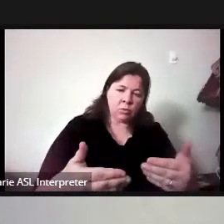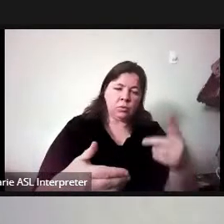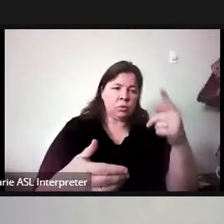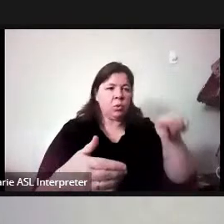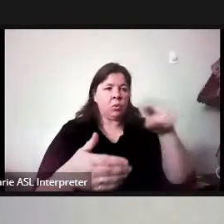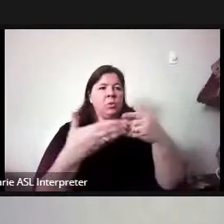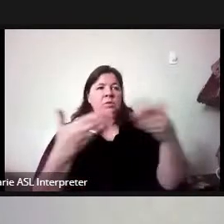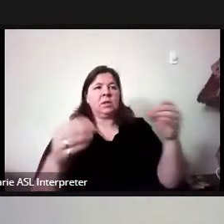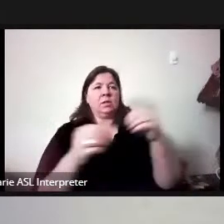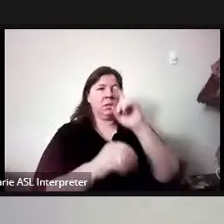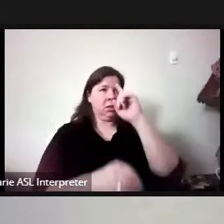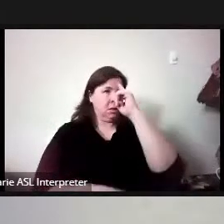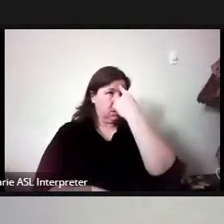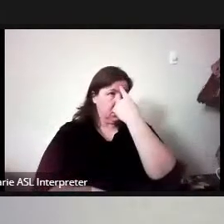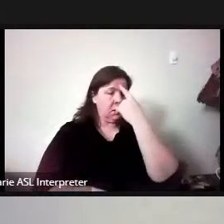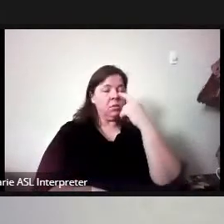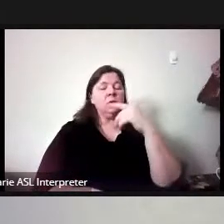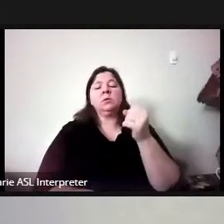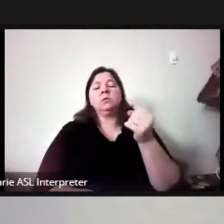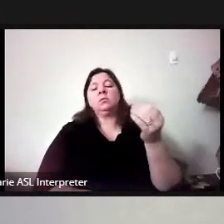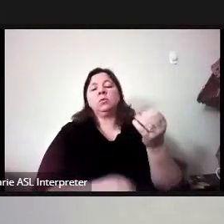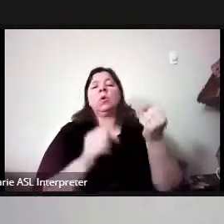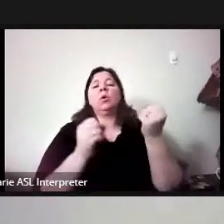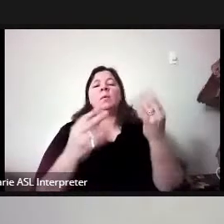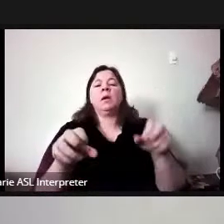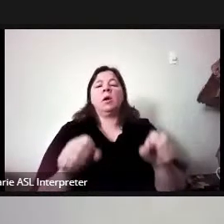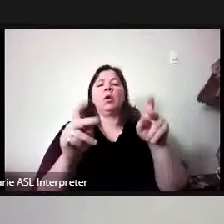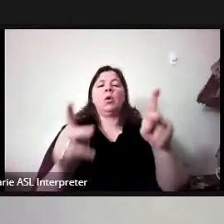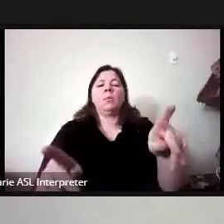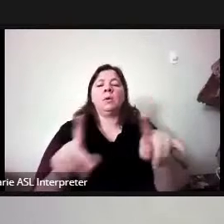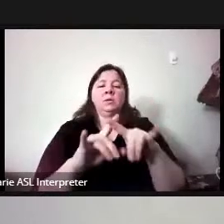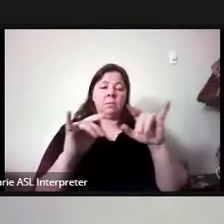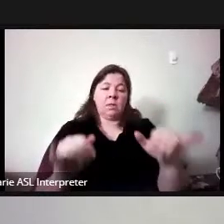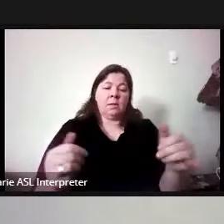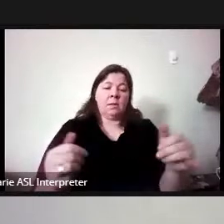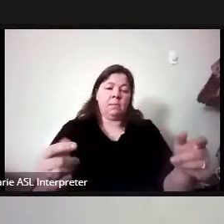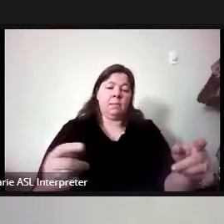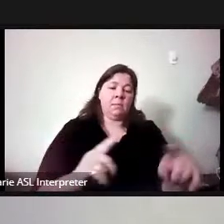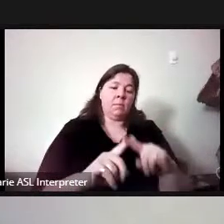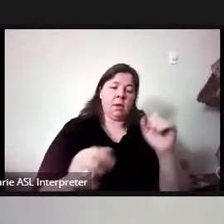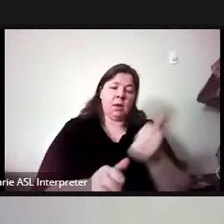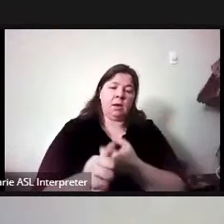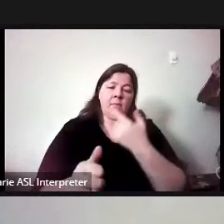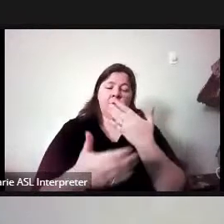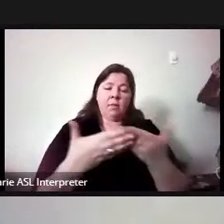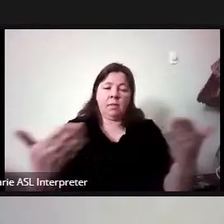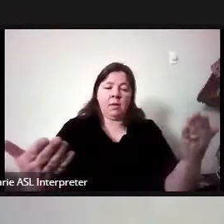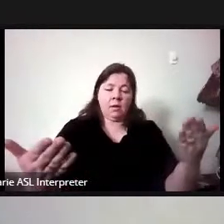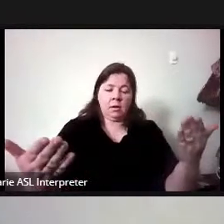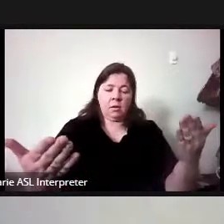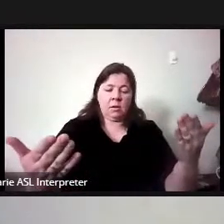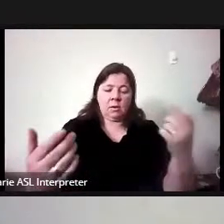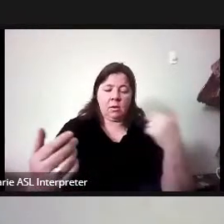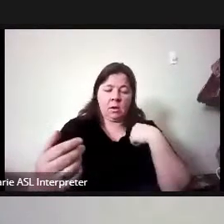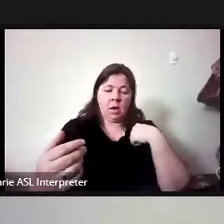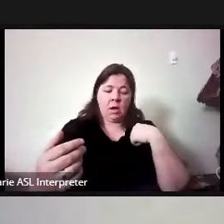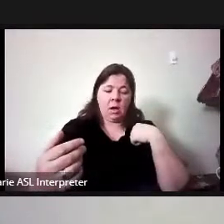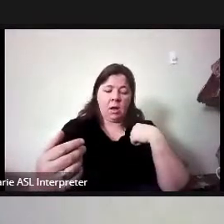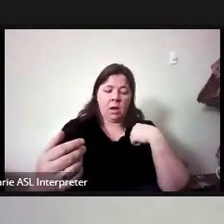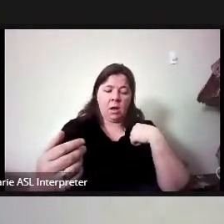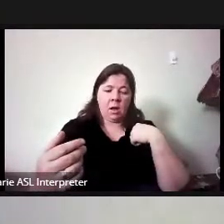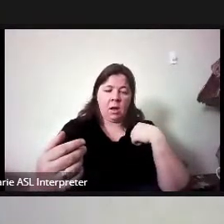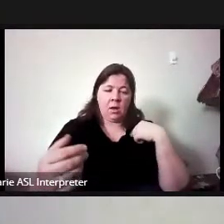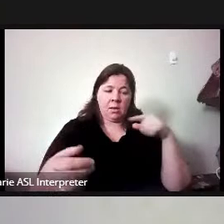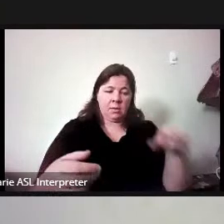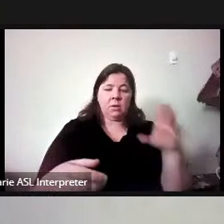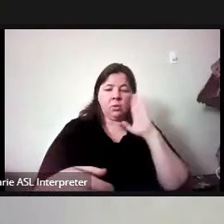in India. So I saw so many opportunity, but at the same time, everything I just went to search that these